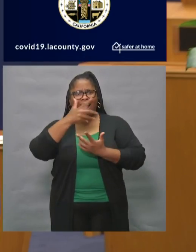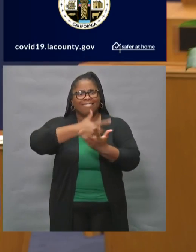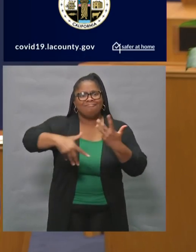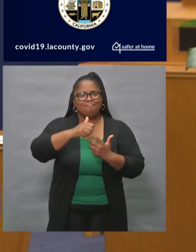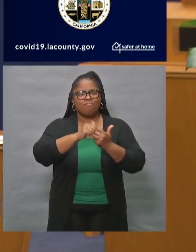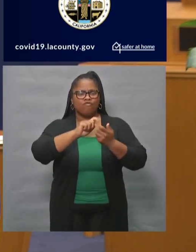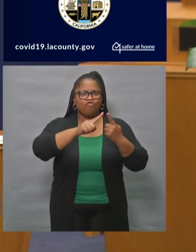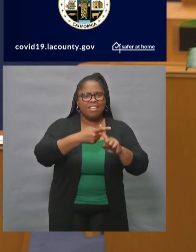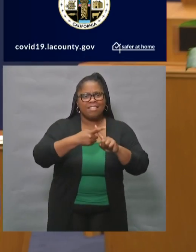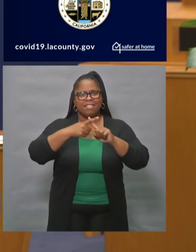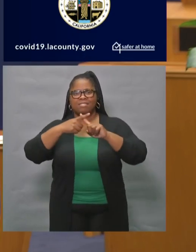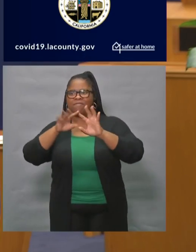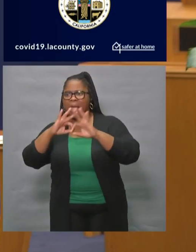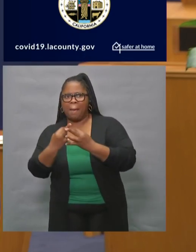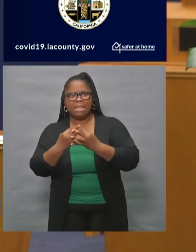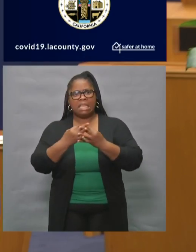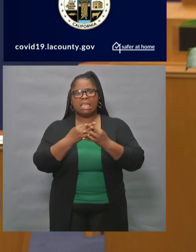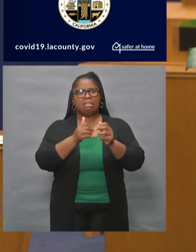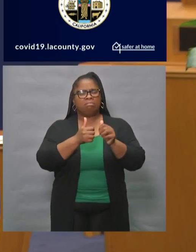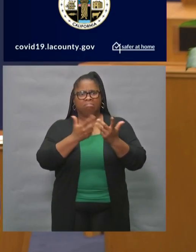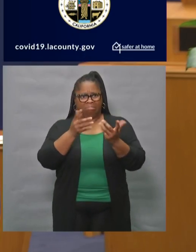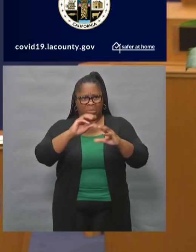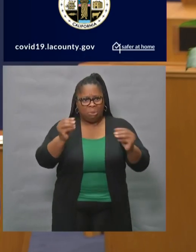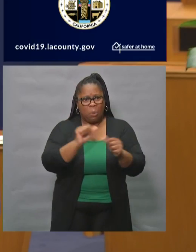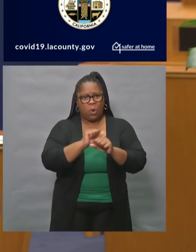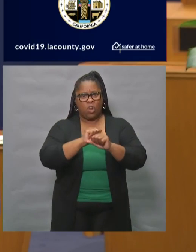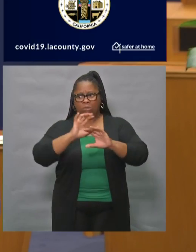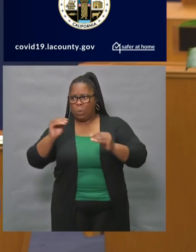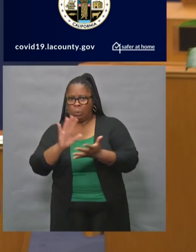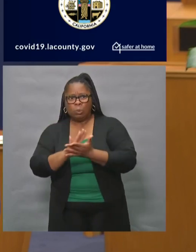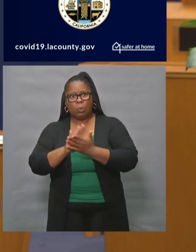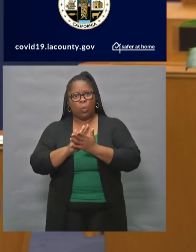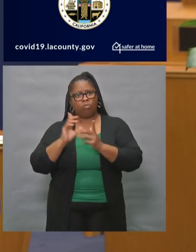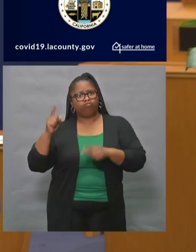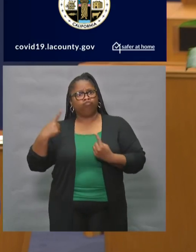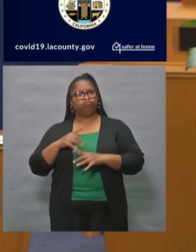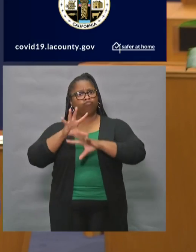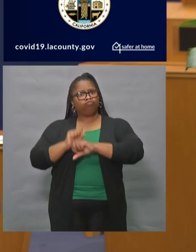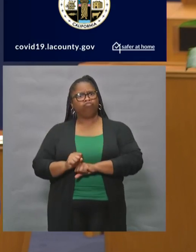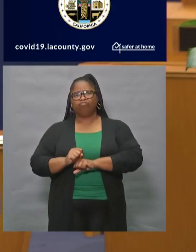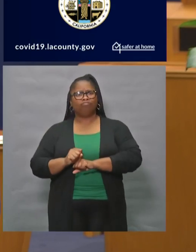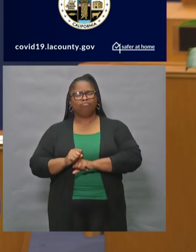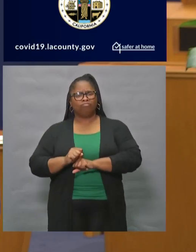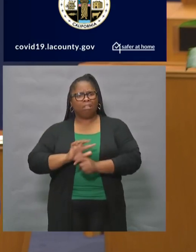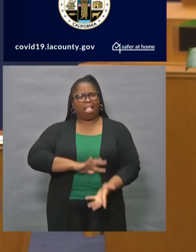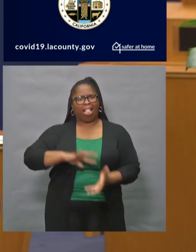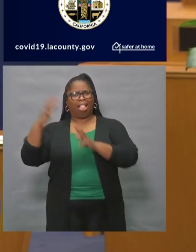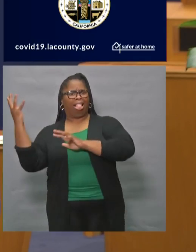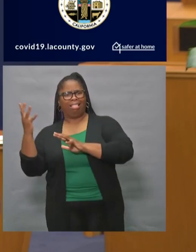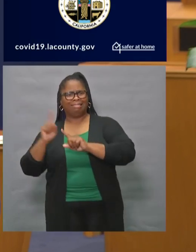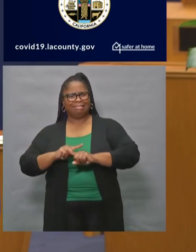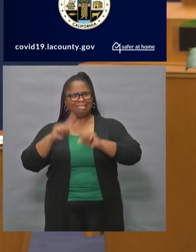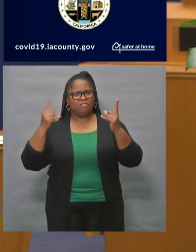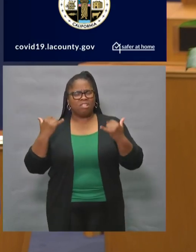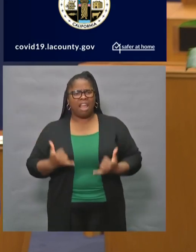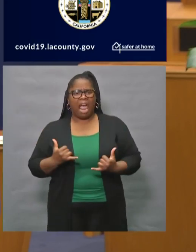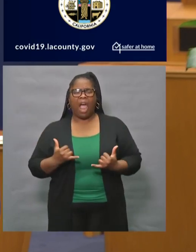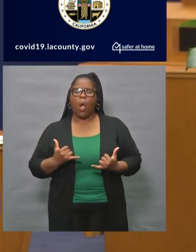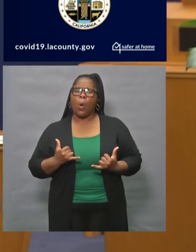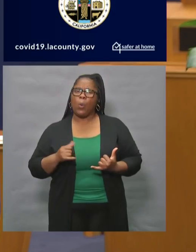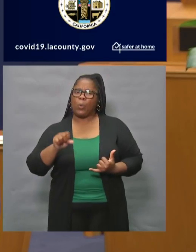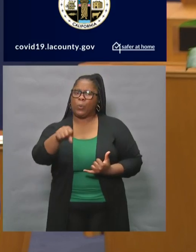away from work, away from school, and whatever used to fill our lives. And I know that that's difficult. My goal in